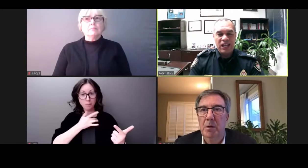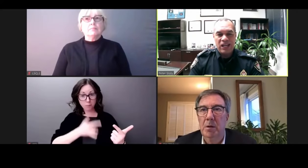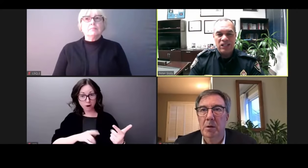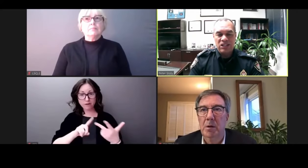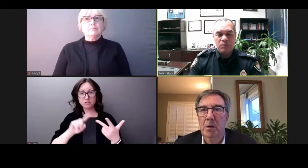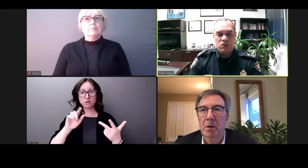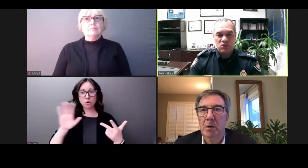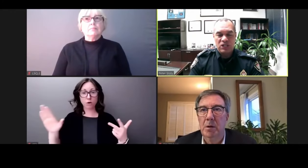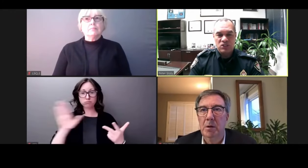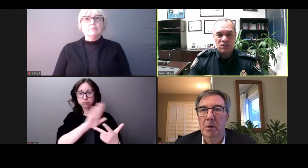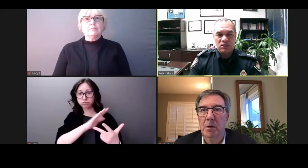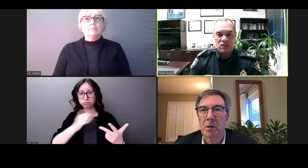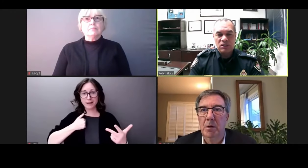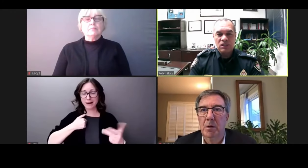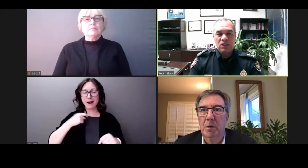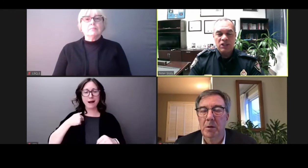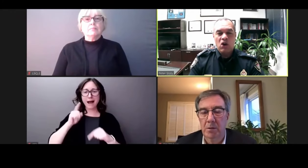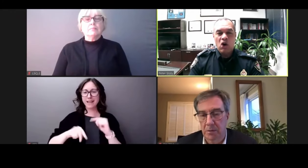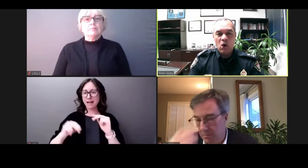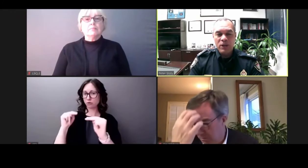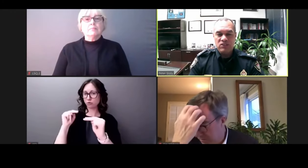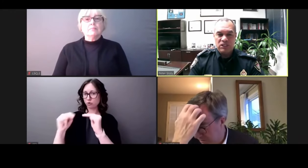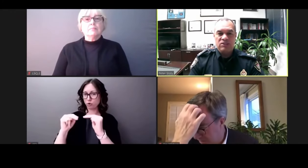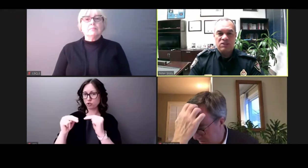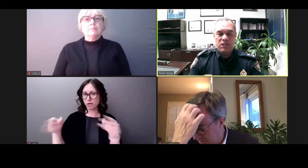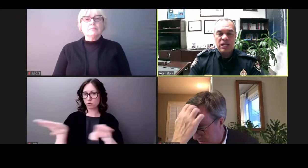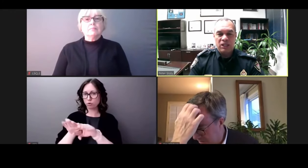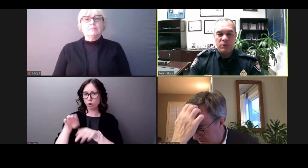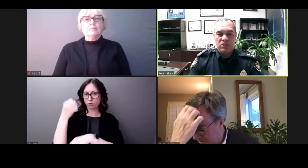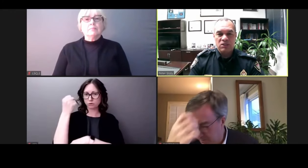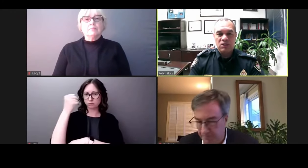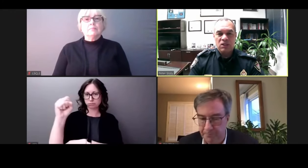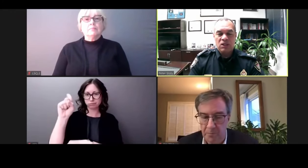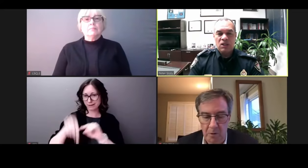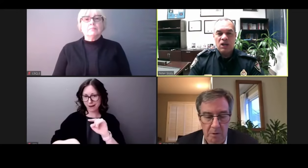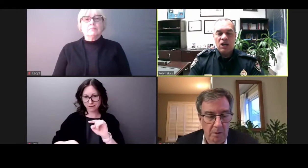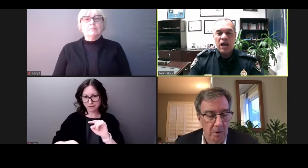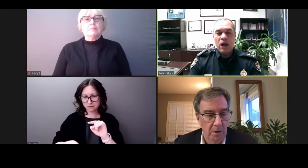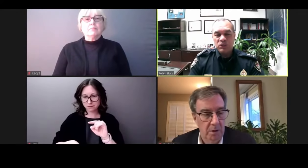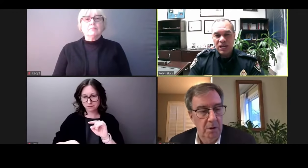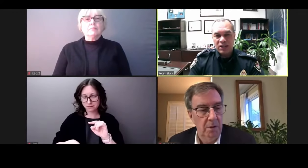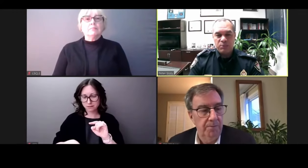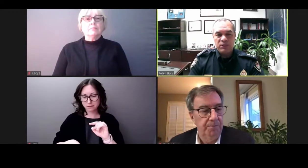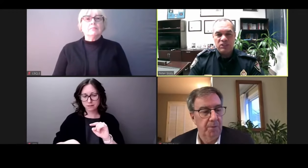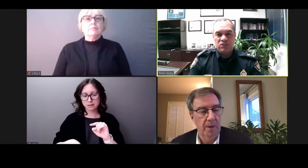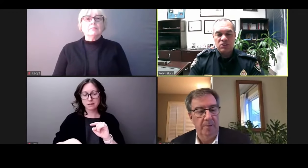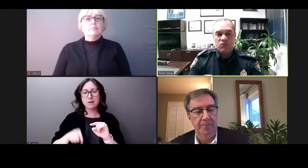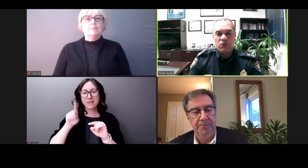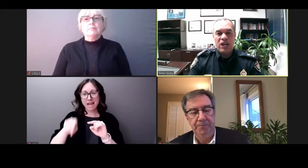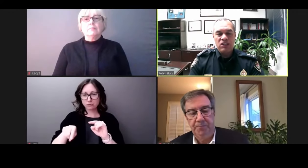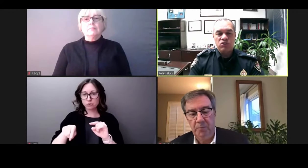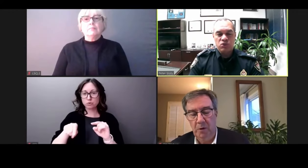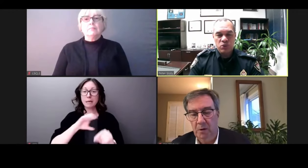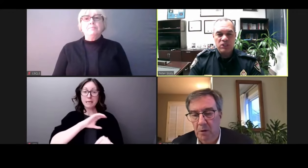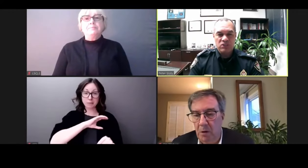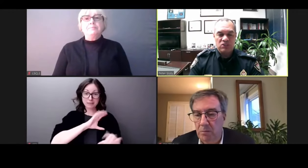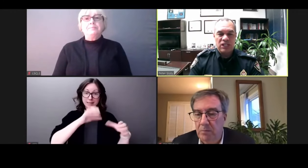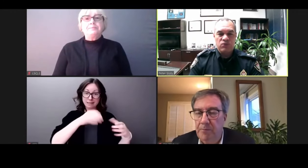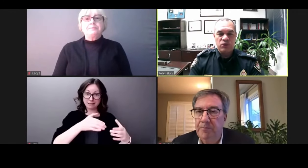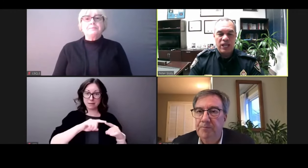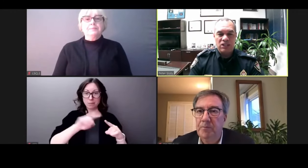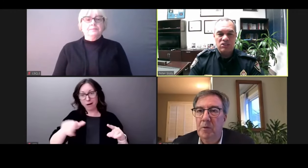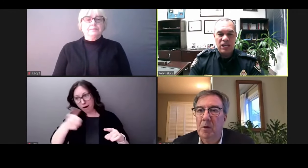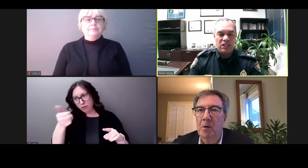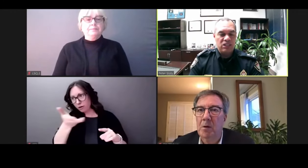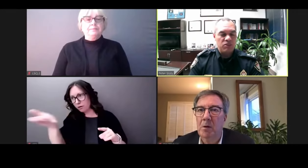to any demonstration. There always needs to be an element outside of the police for any truly